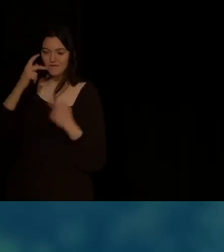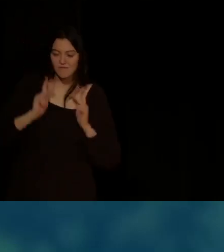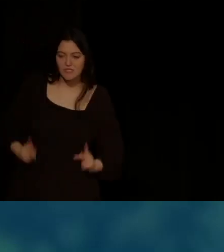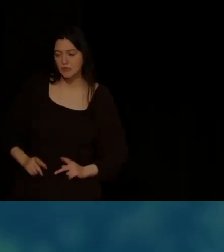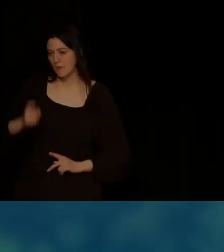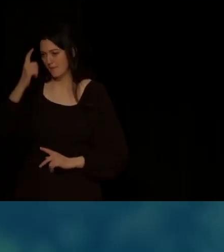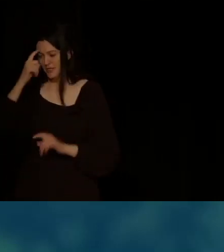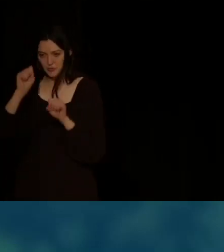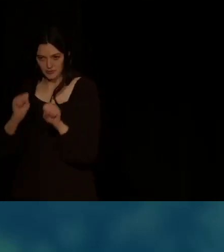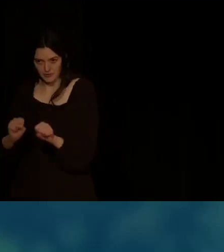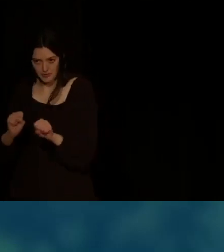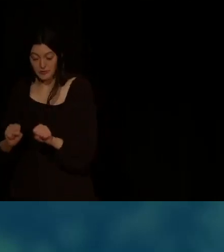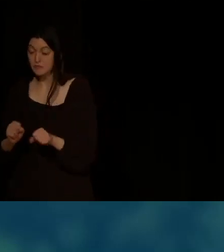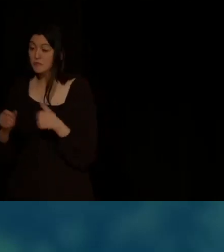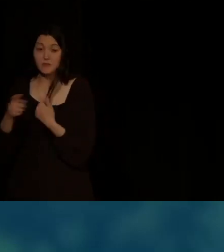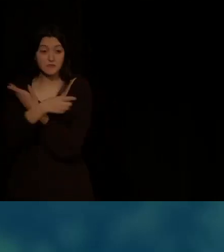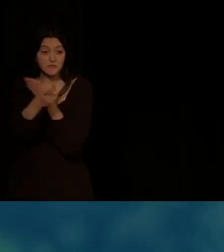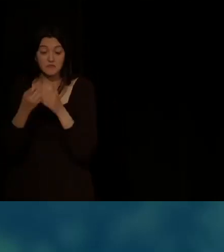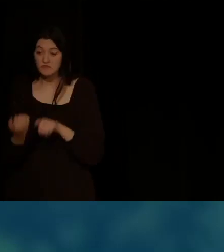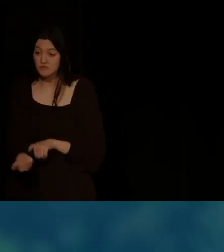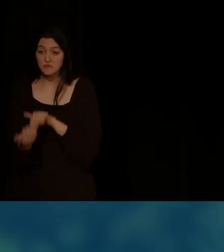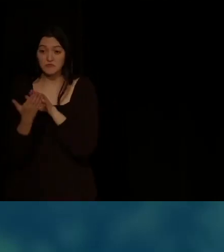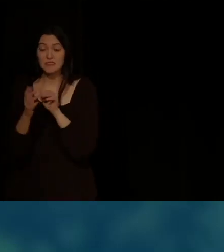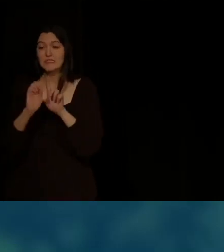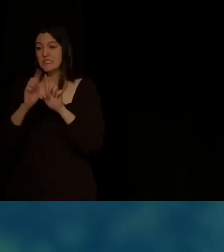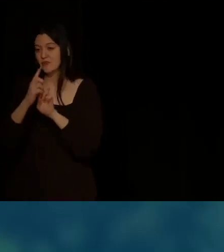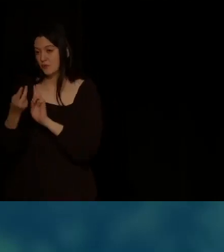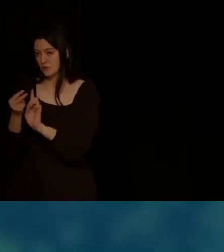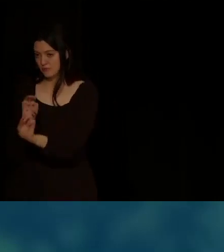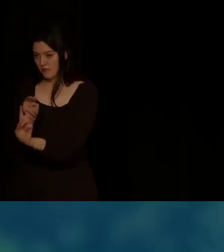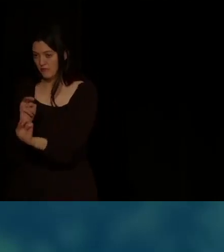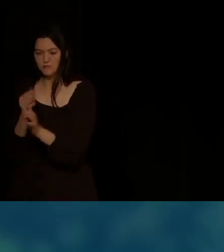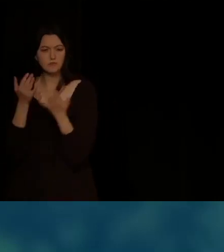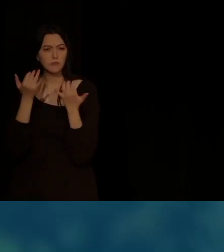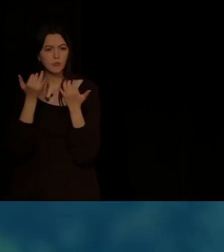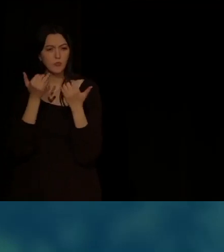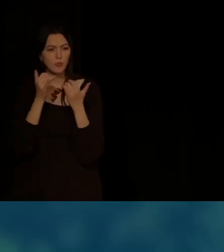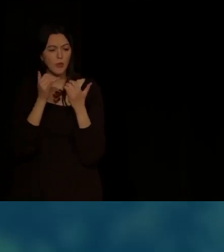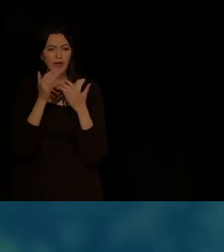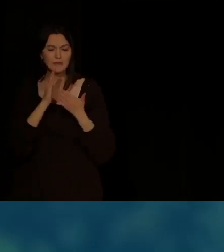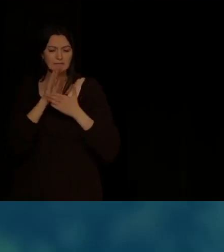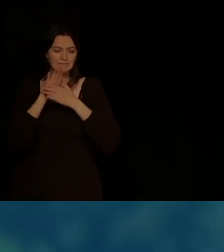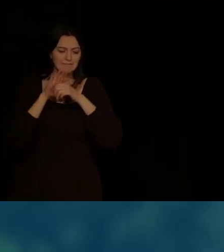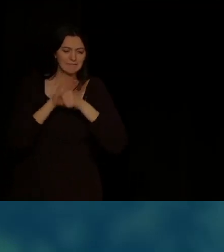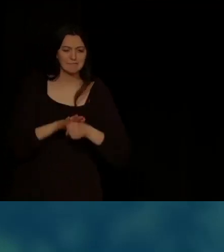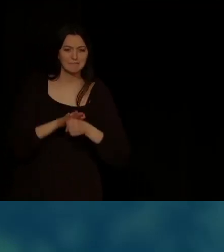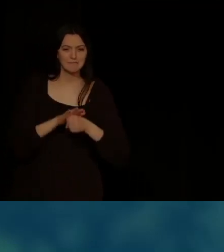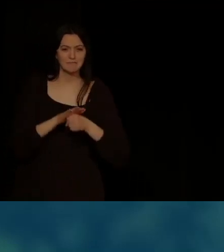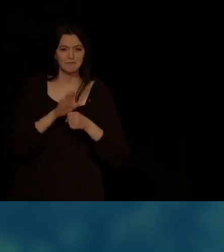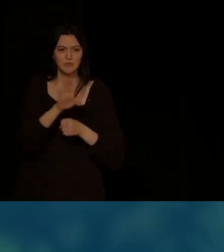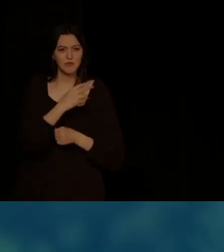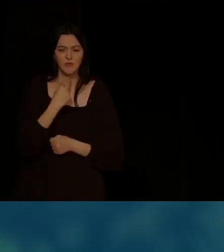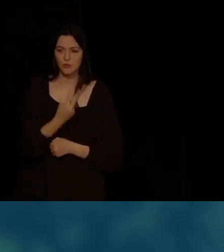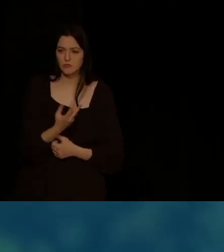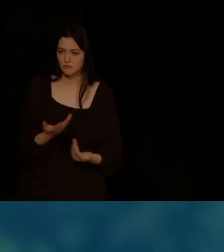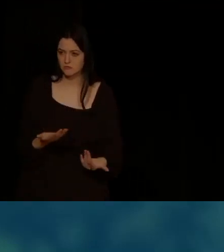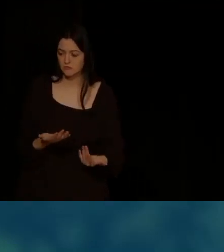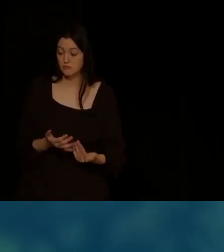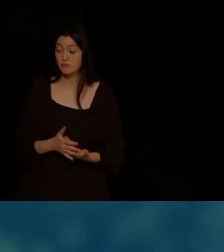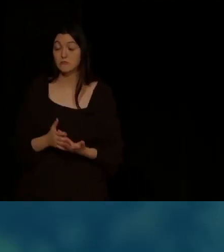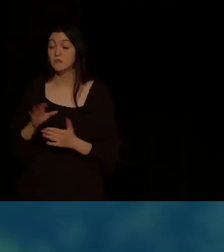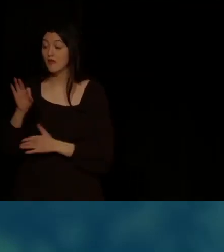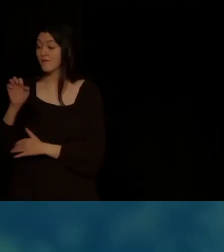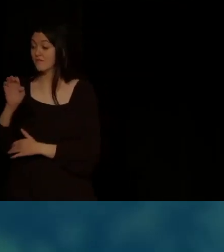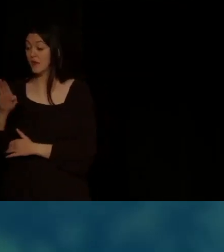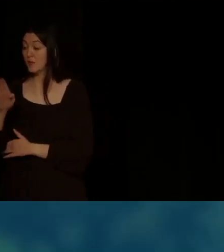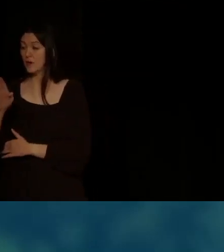to the table with a different perspective. Why would we want to stifle any voice? In